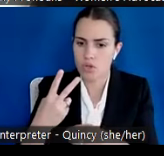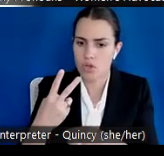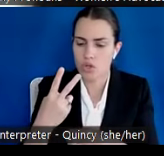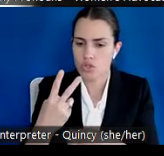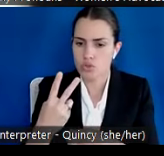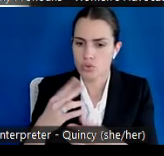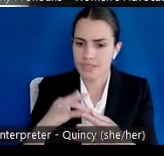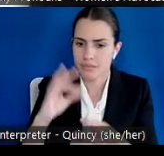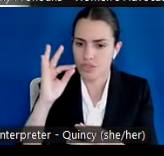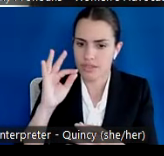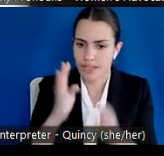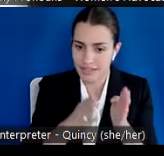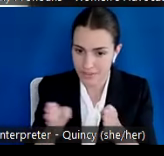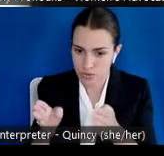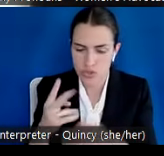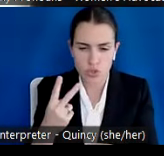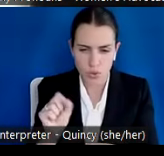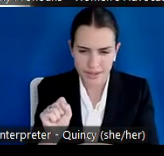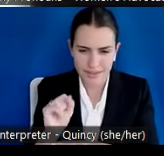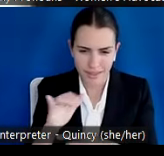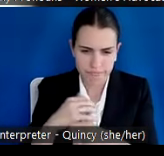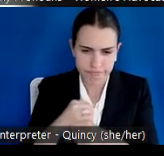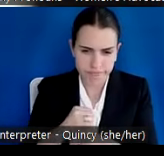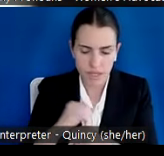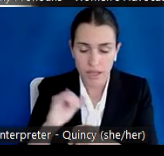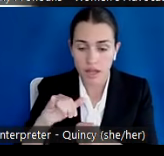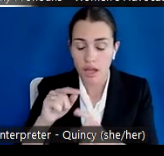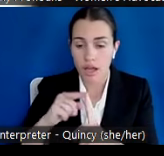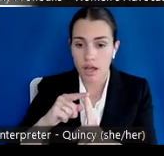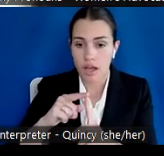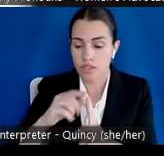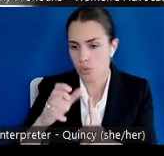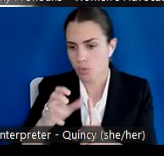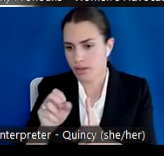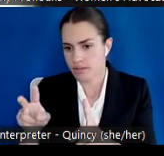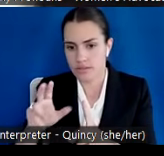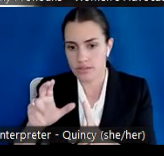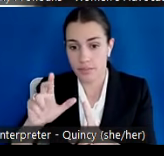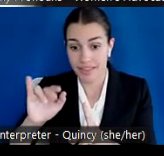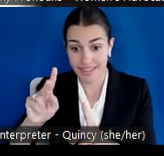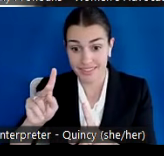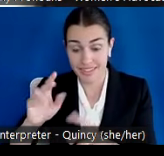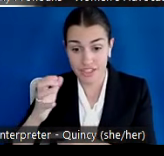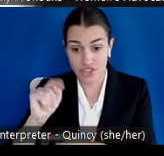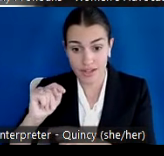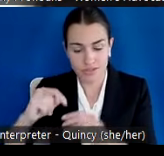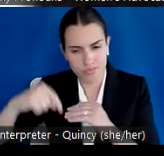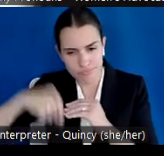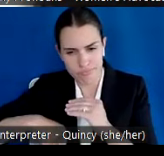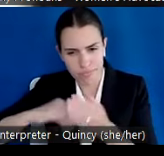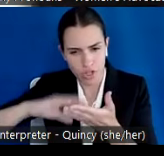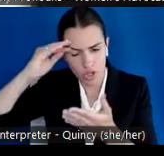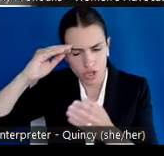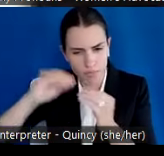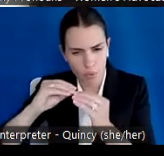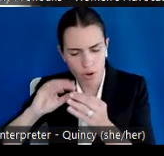in the chat with some more information about intersex and two-spirit identities as well to learn more about the terms